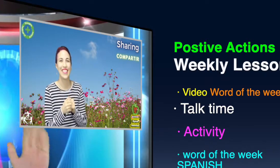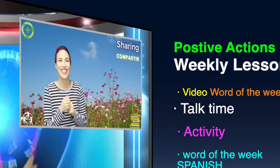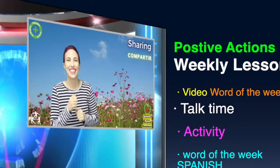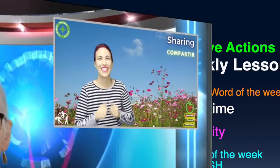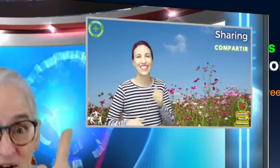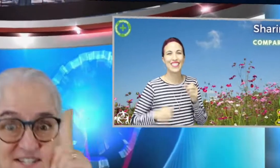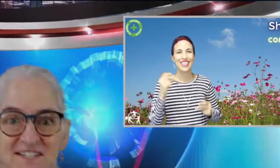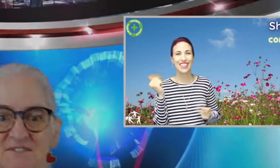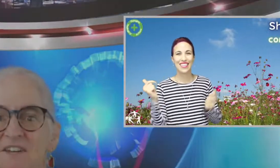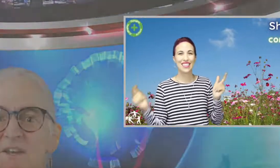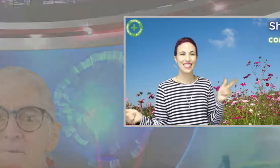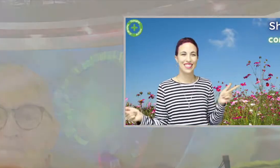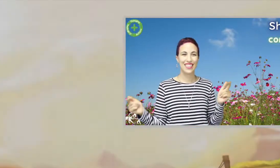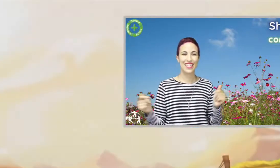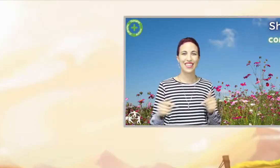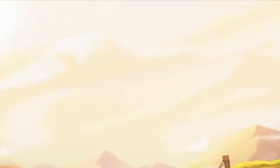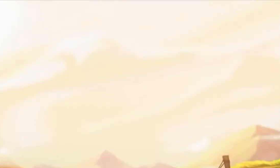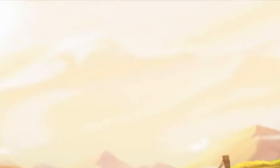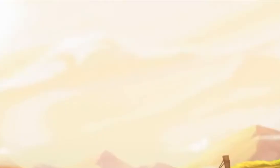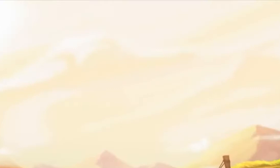Let's get started. Watch this video.